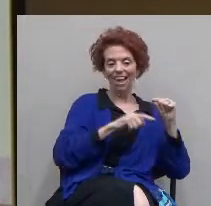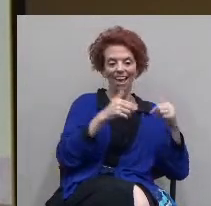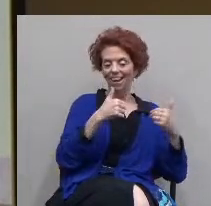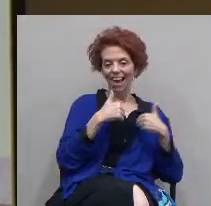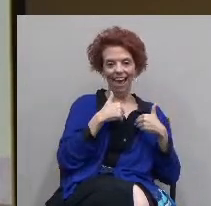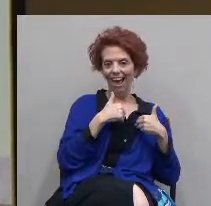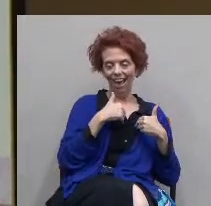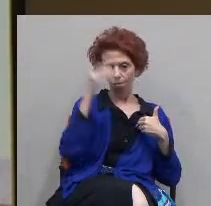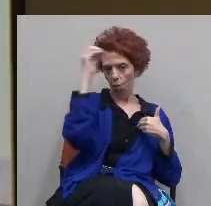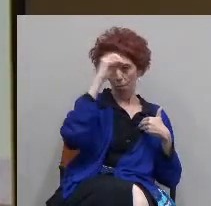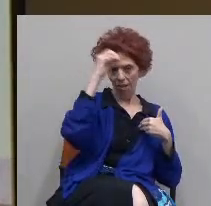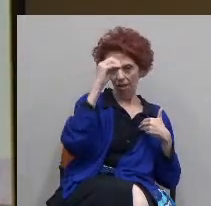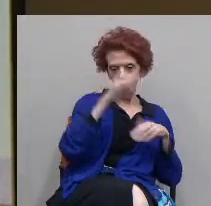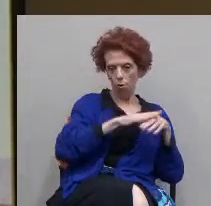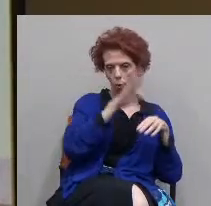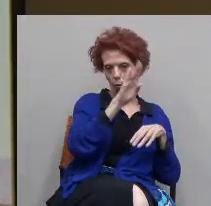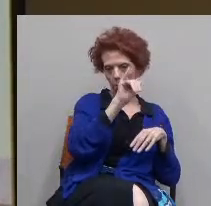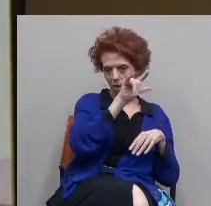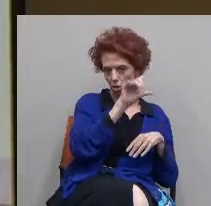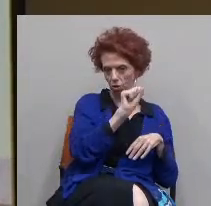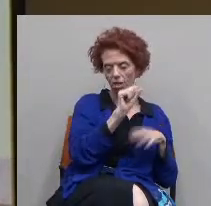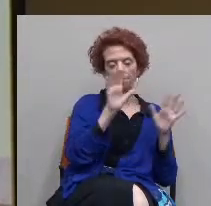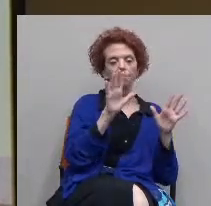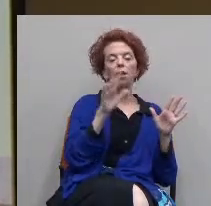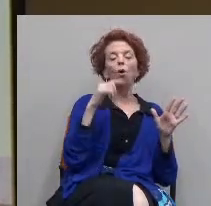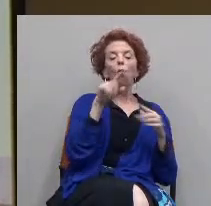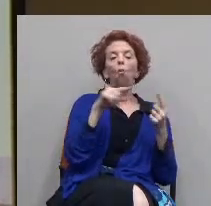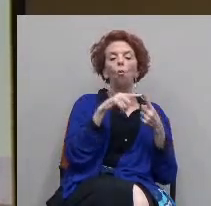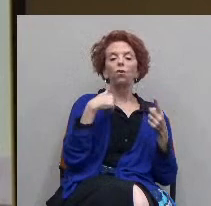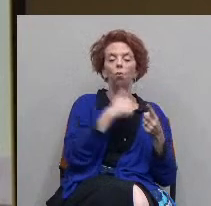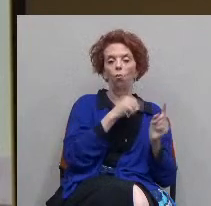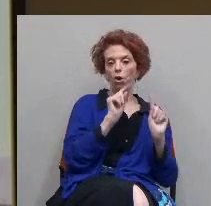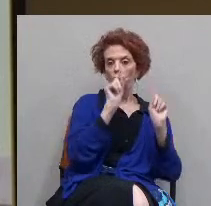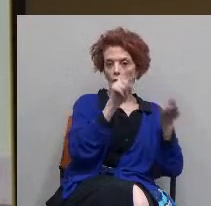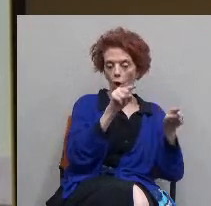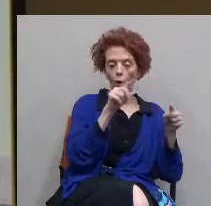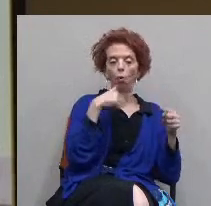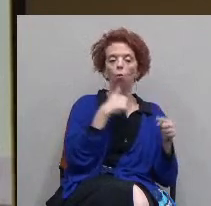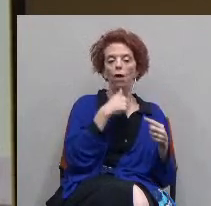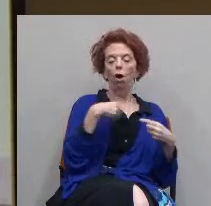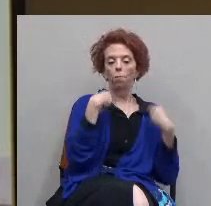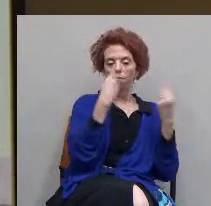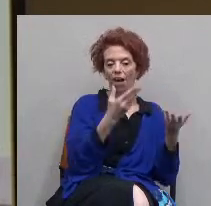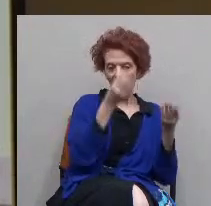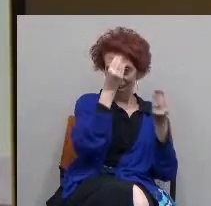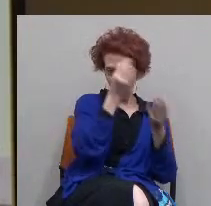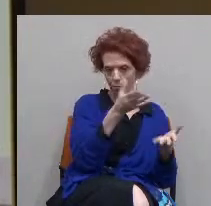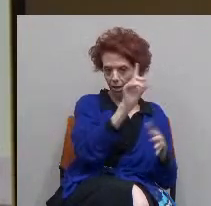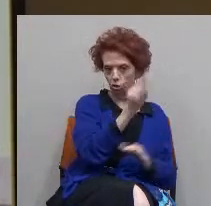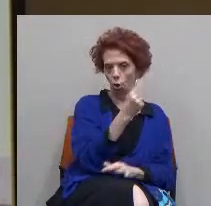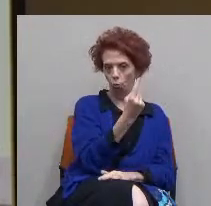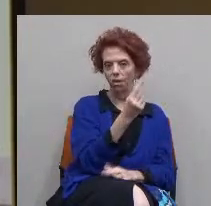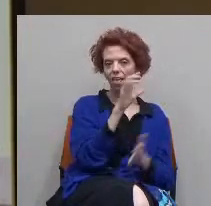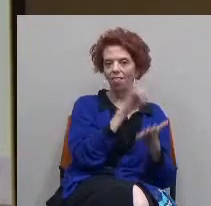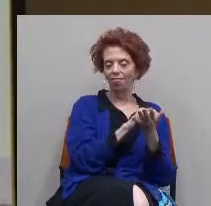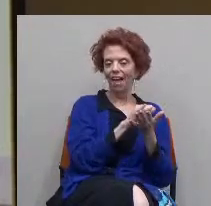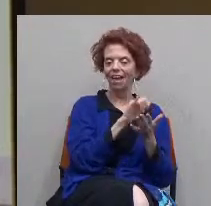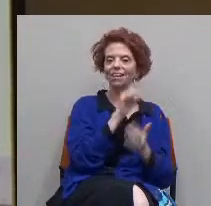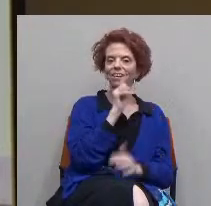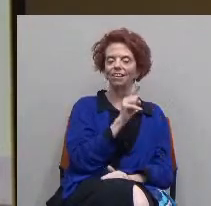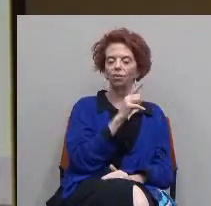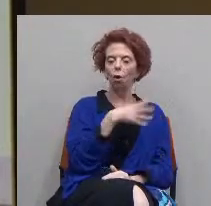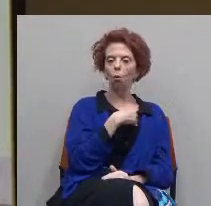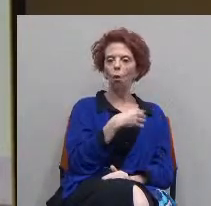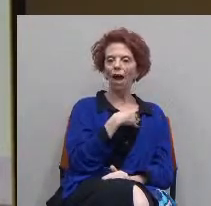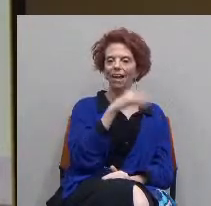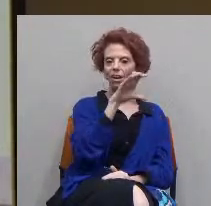that by state law. So we don't take positions. When we go to the table, we are providing information only, so that is under a white